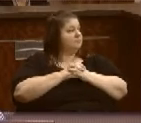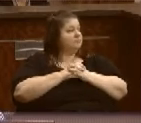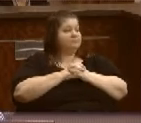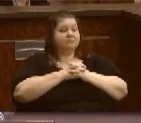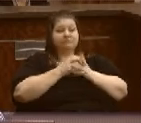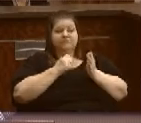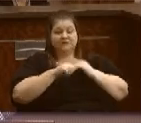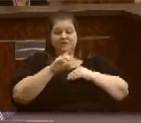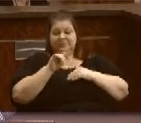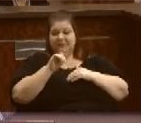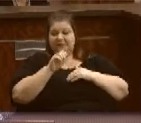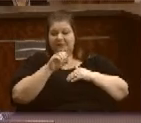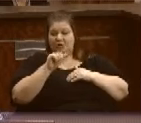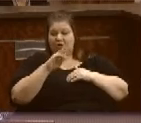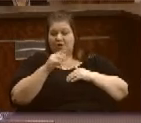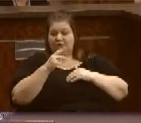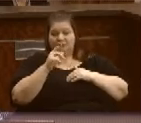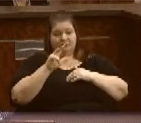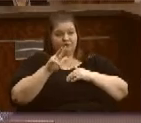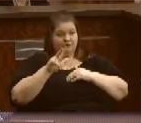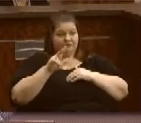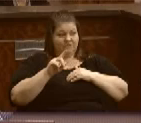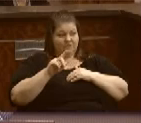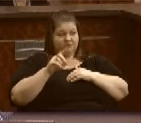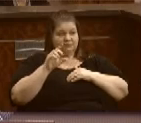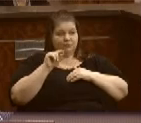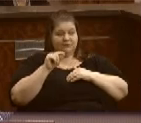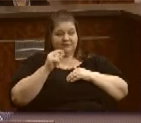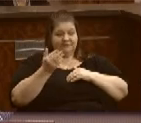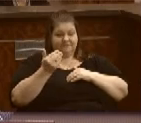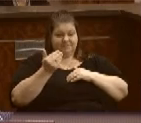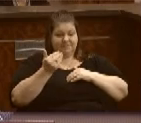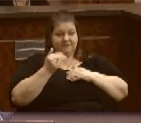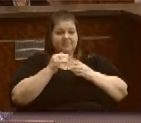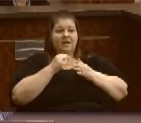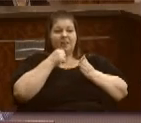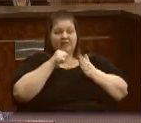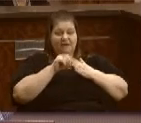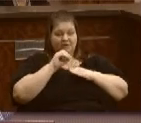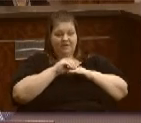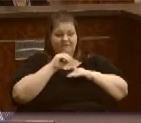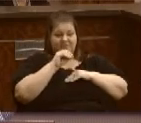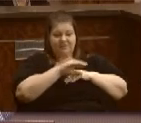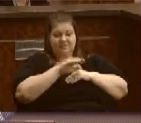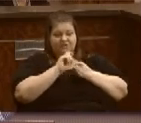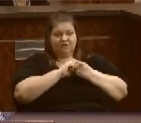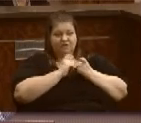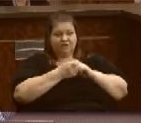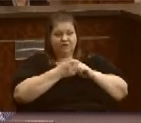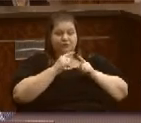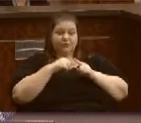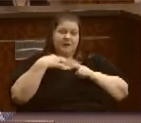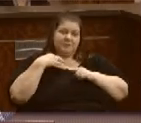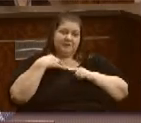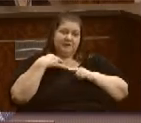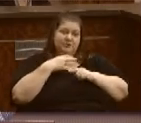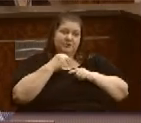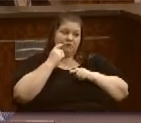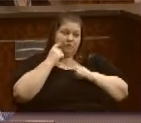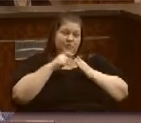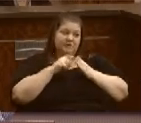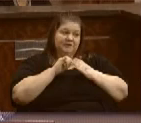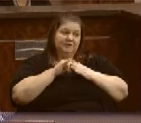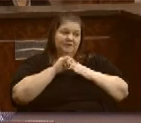Under date of August 31st, 2015, a letter advising of the changes to the applicant application and noting that the hearing dates